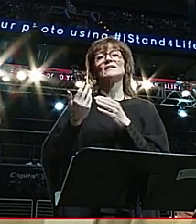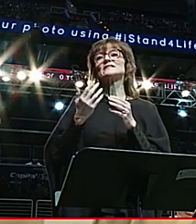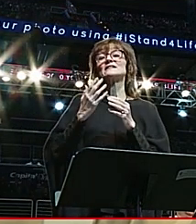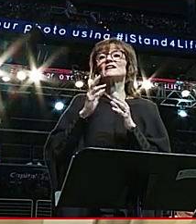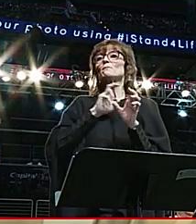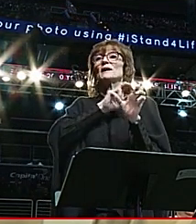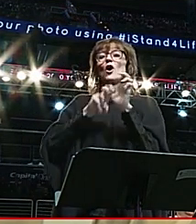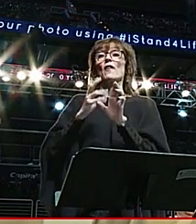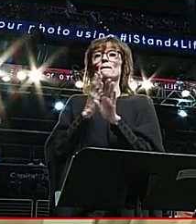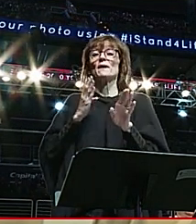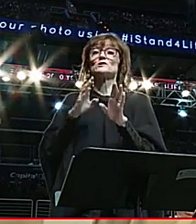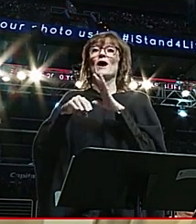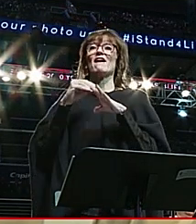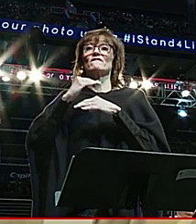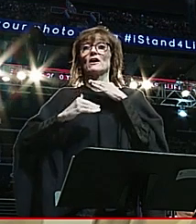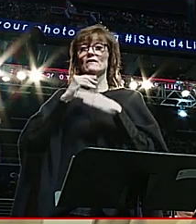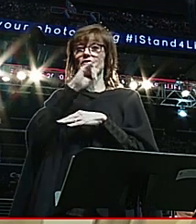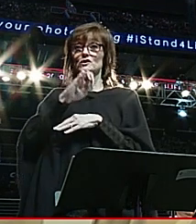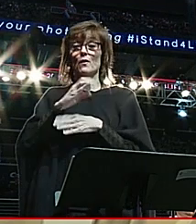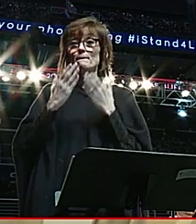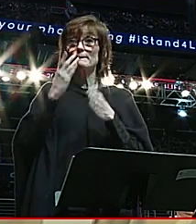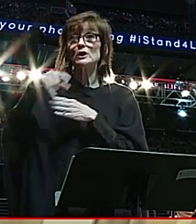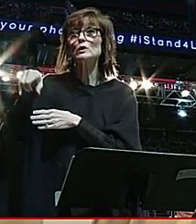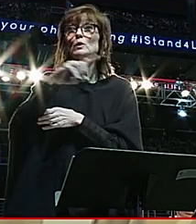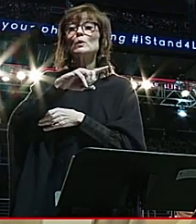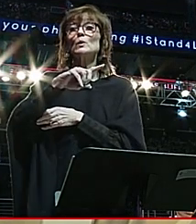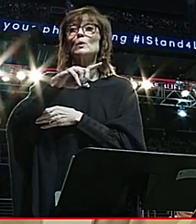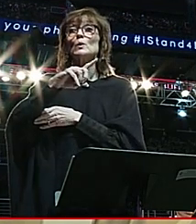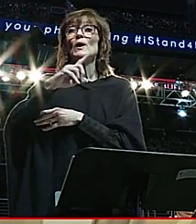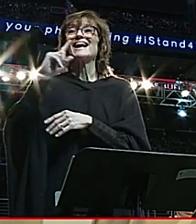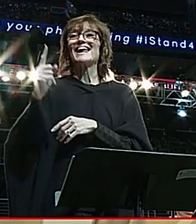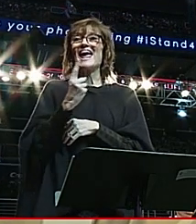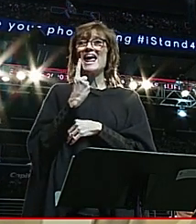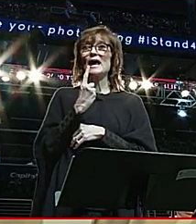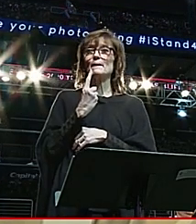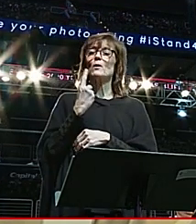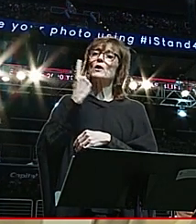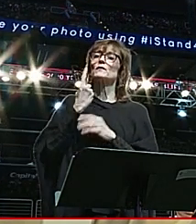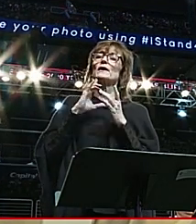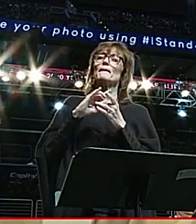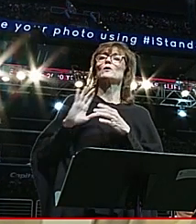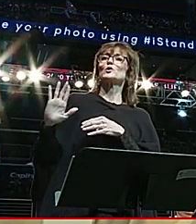maybe you have come here with a question. A question about your happiness.